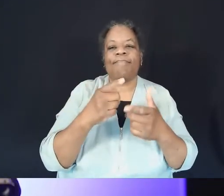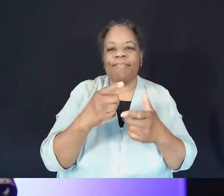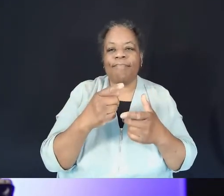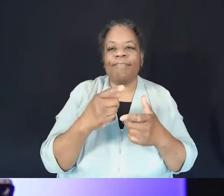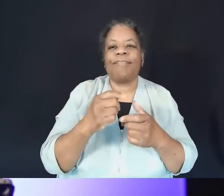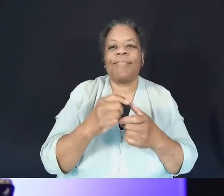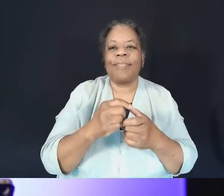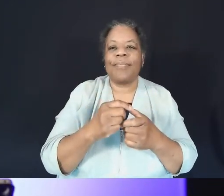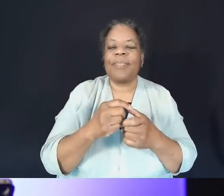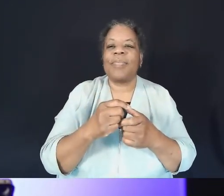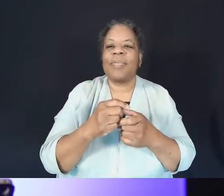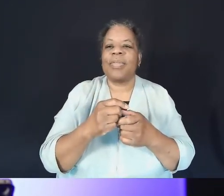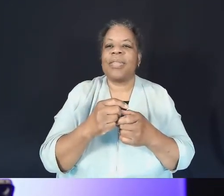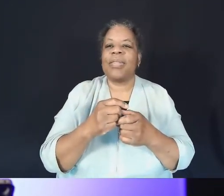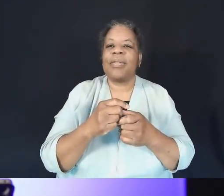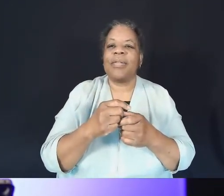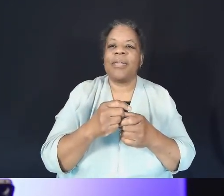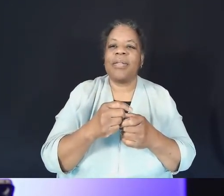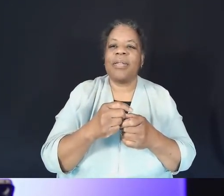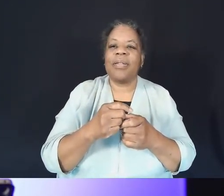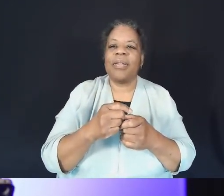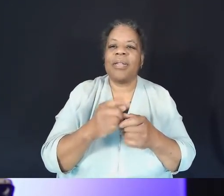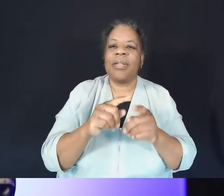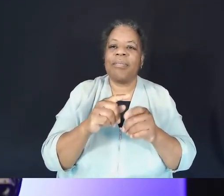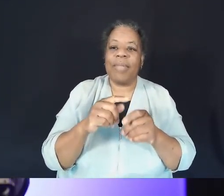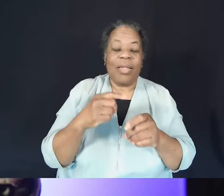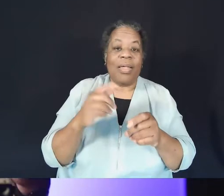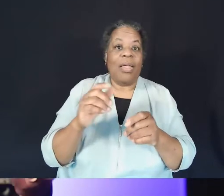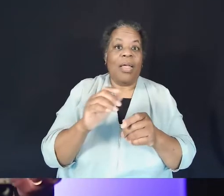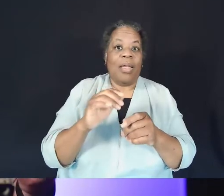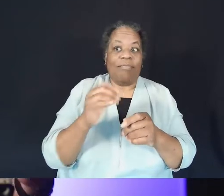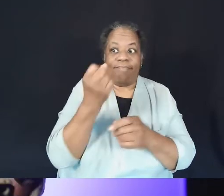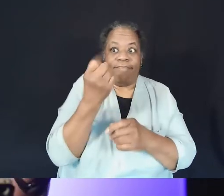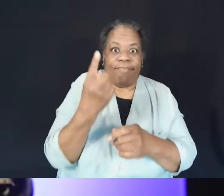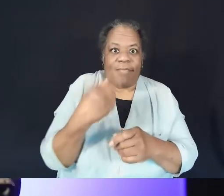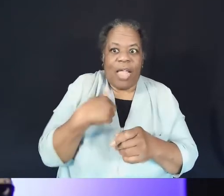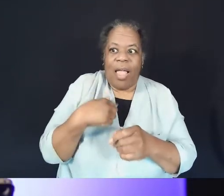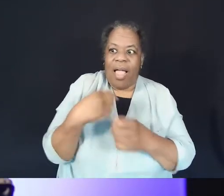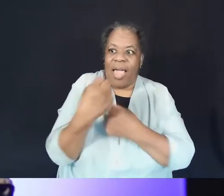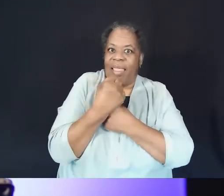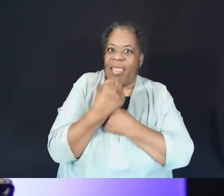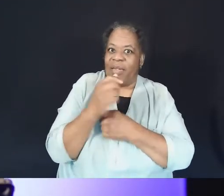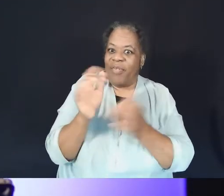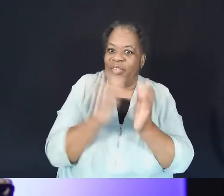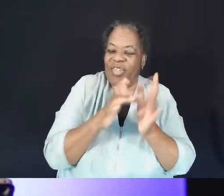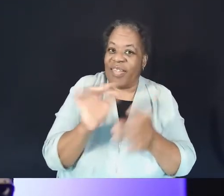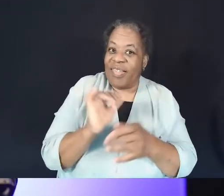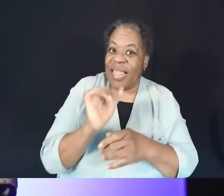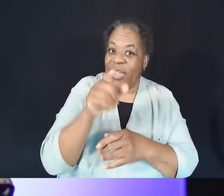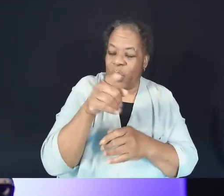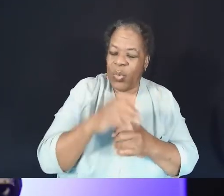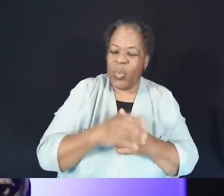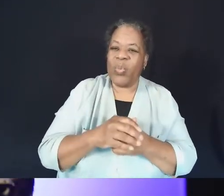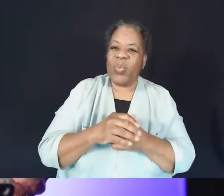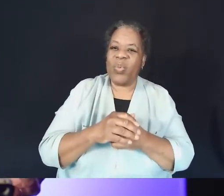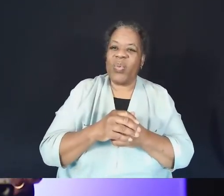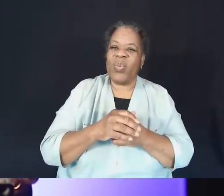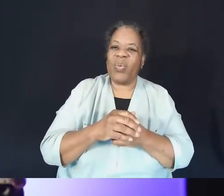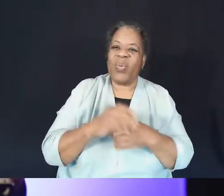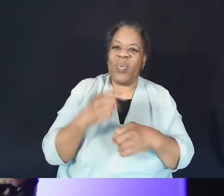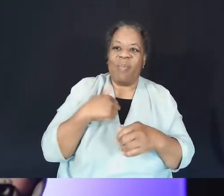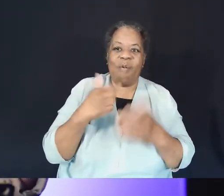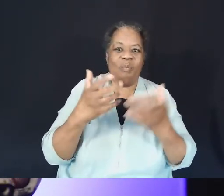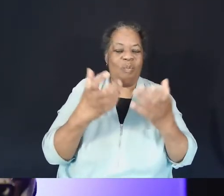bit? I love Jesus like all of you. I really do. And I want to become more and more like